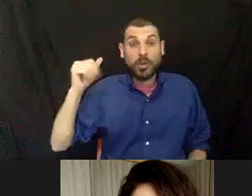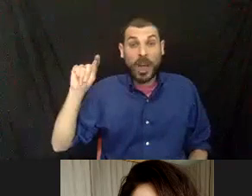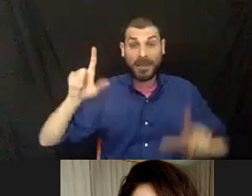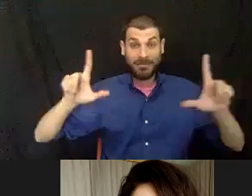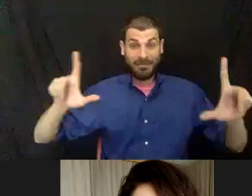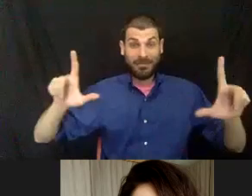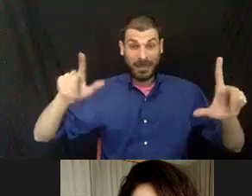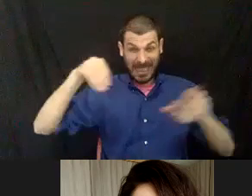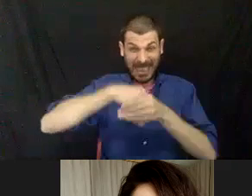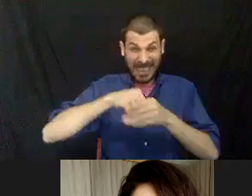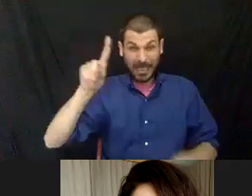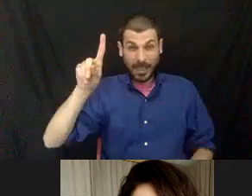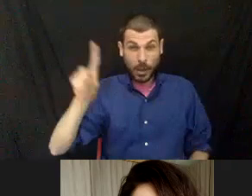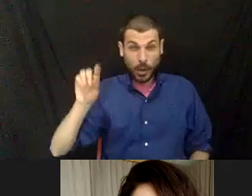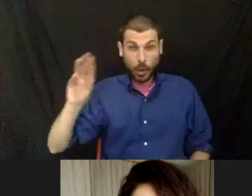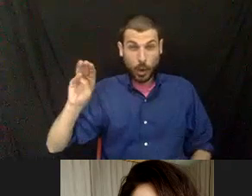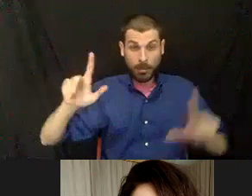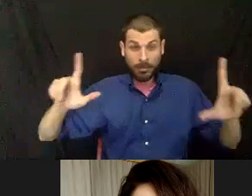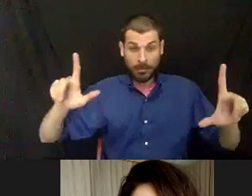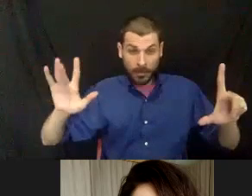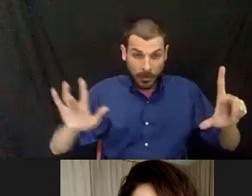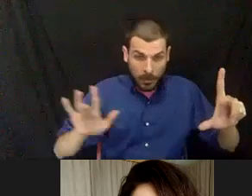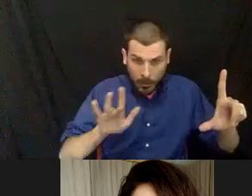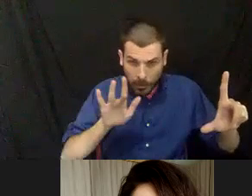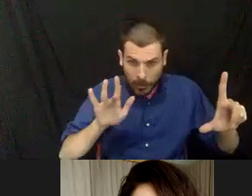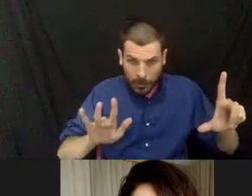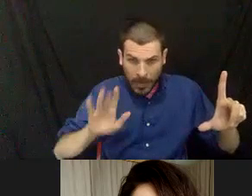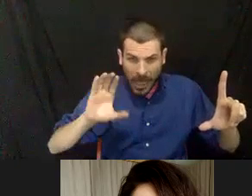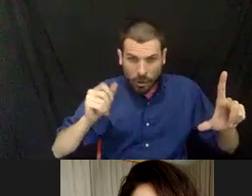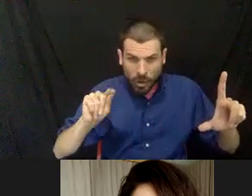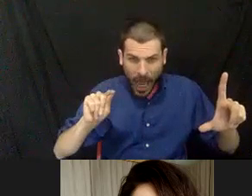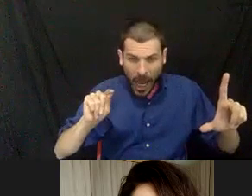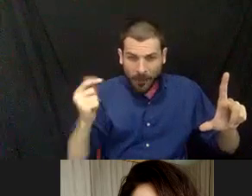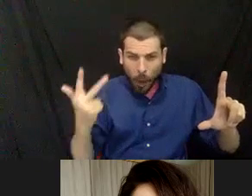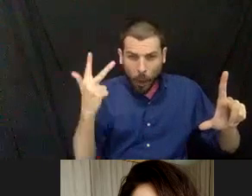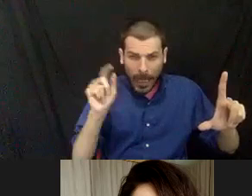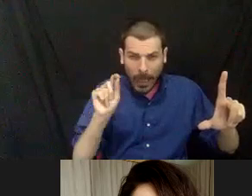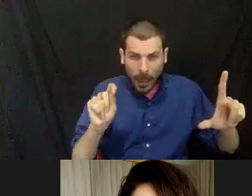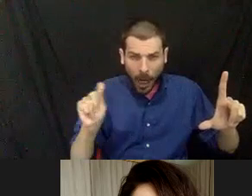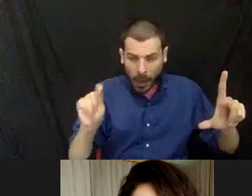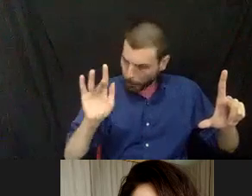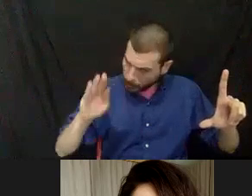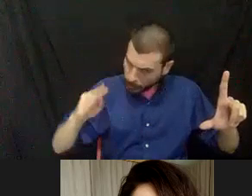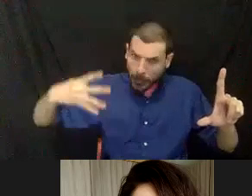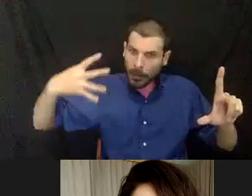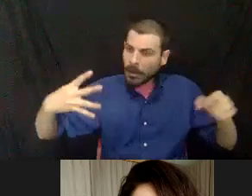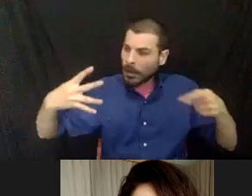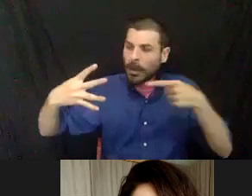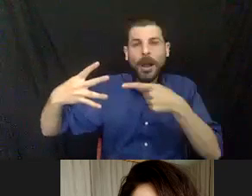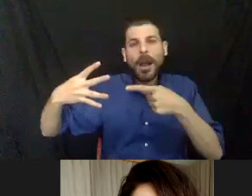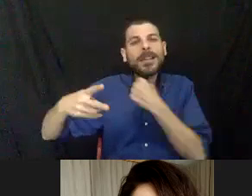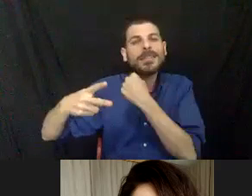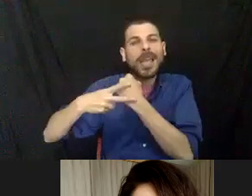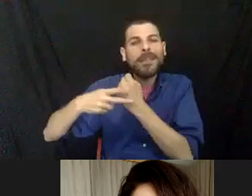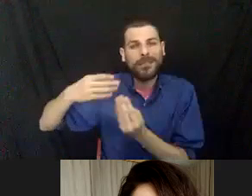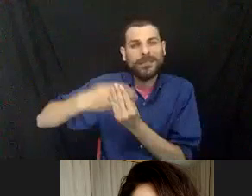by heading to the chat, clicking the 3 dots next to file, and you can actually save as a note under your computer. So please save the